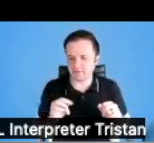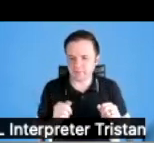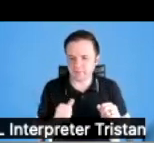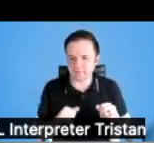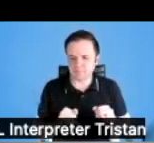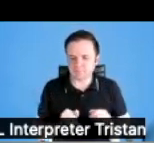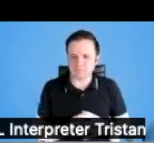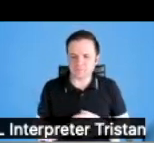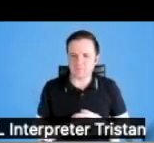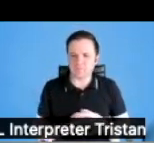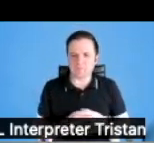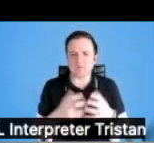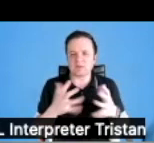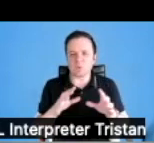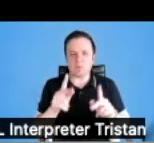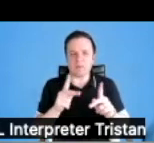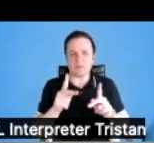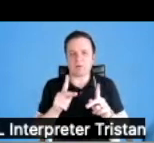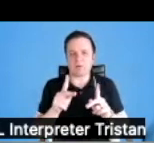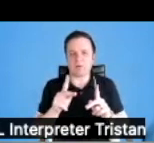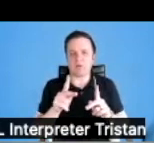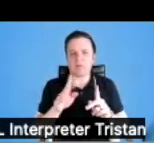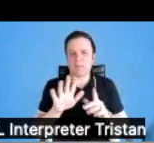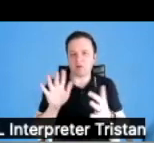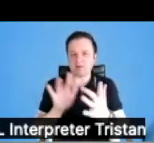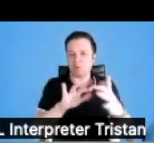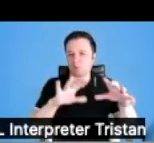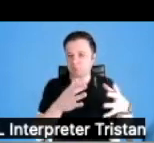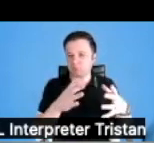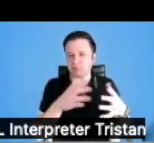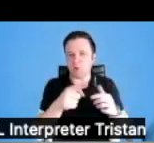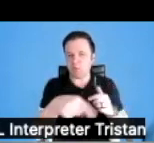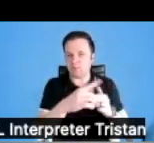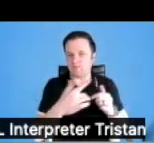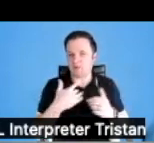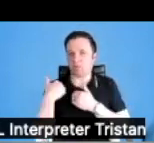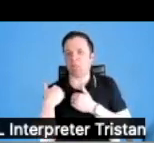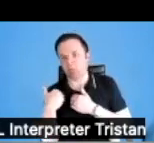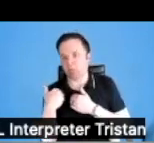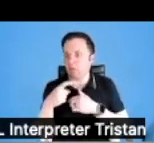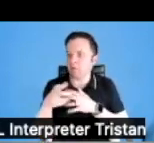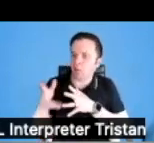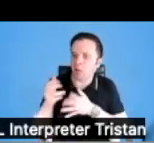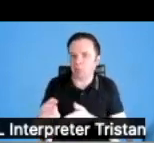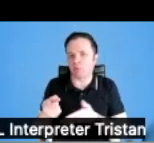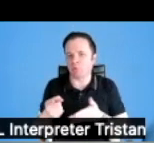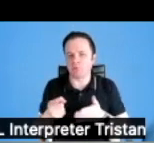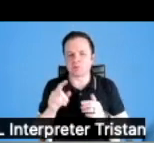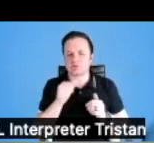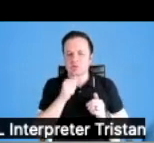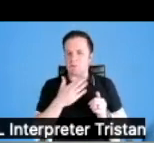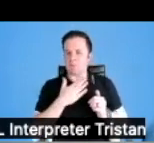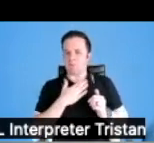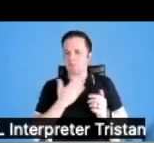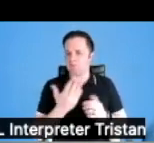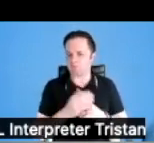and not wanting to burden anyone in their network. You know, they would say, like, that's just not the way I am. Again,